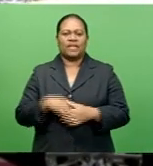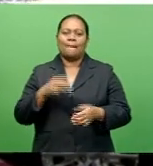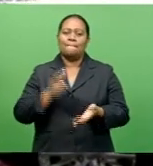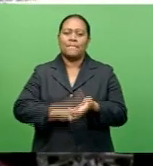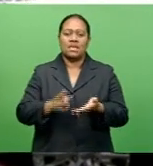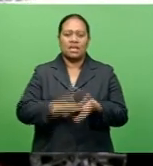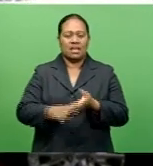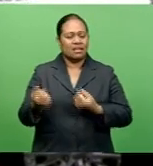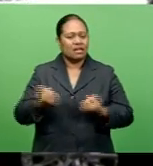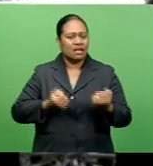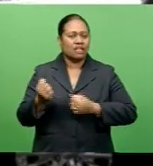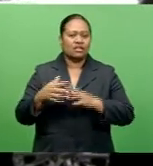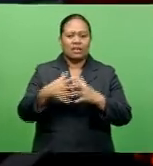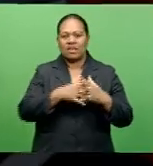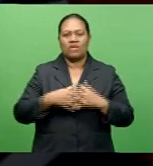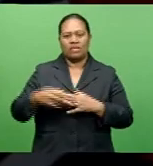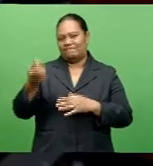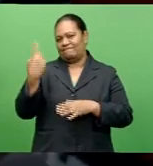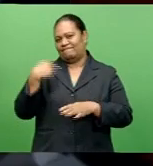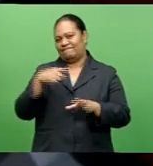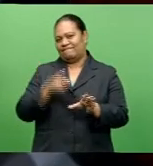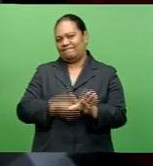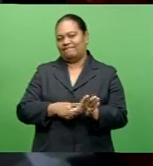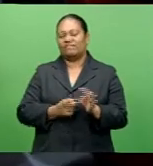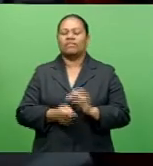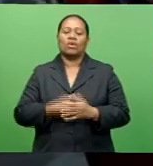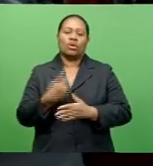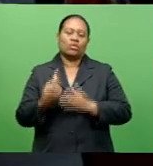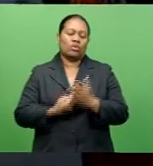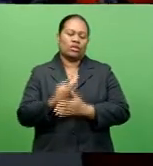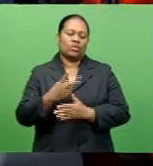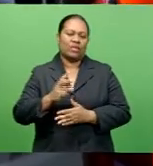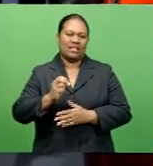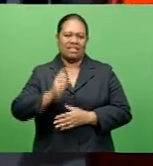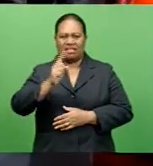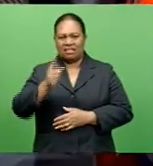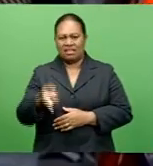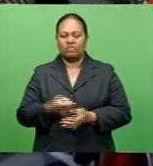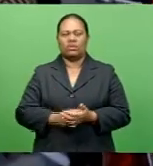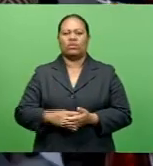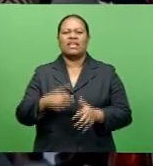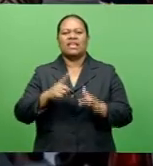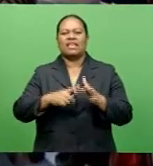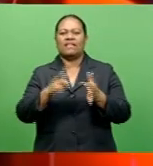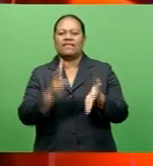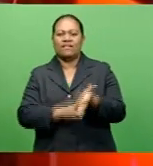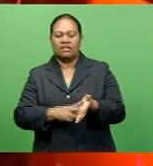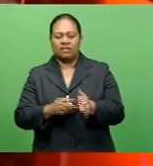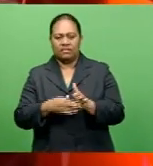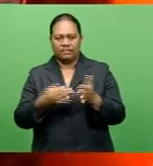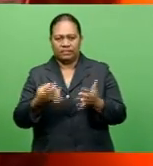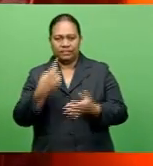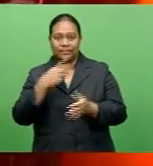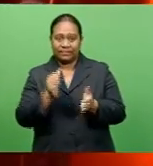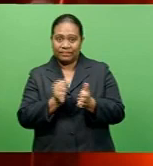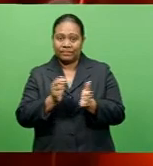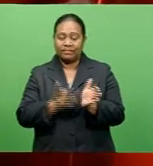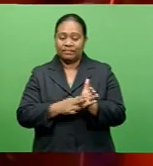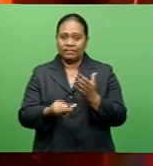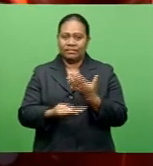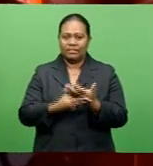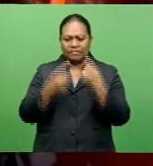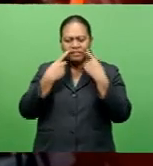vehicles in the United States last year, only about 20,000 of which were EVs. But GM said in November it was